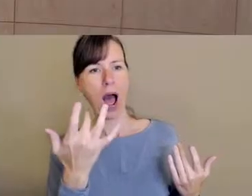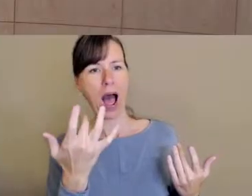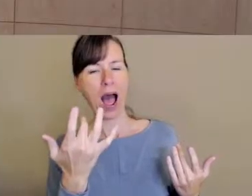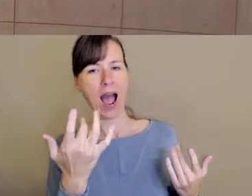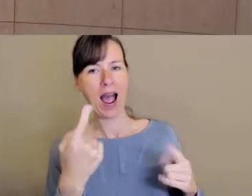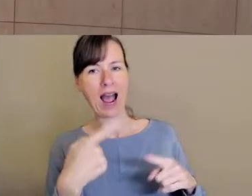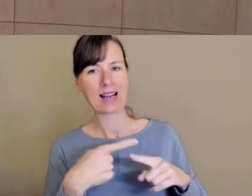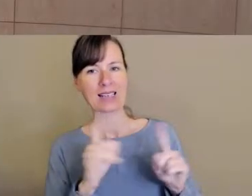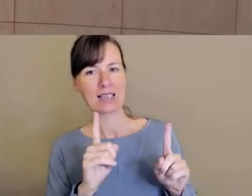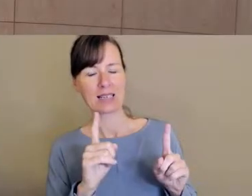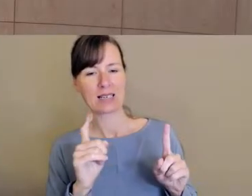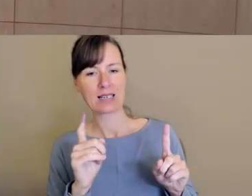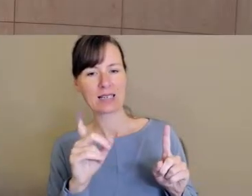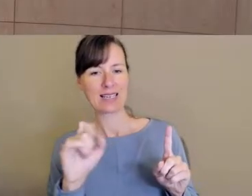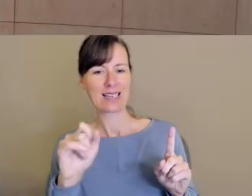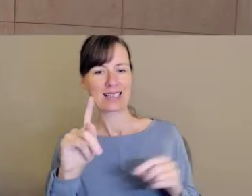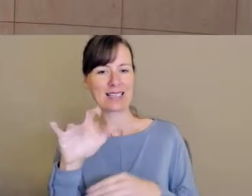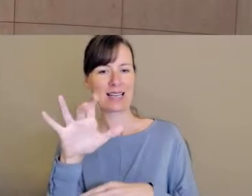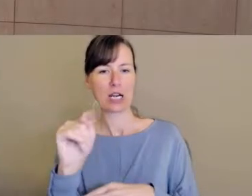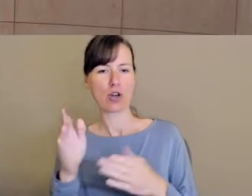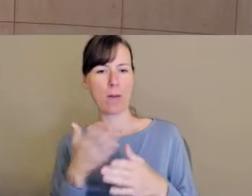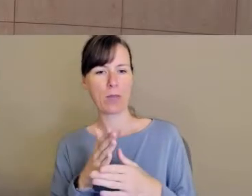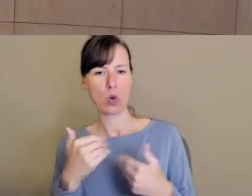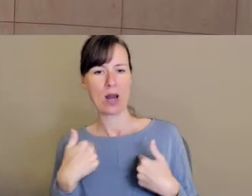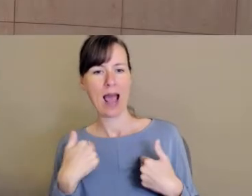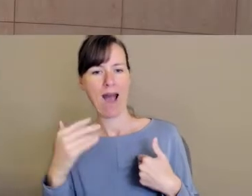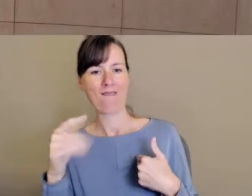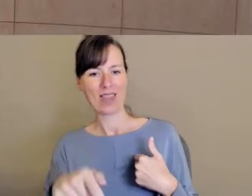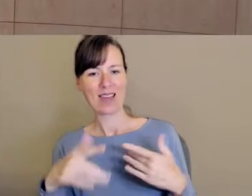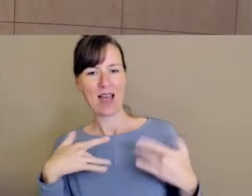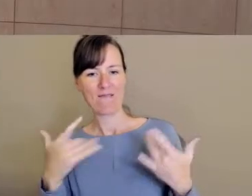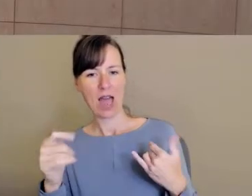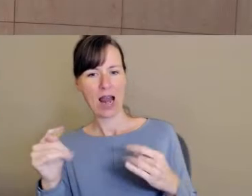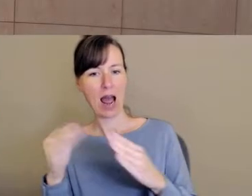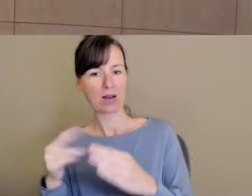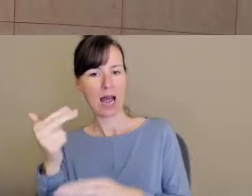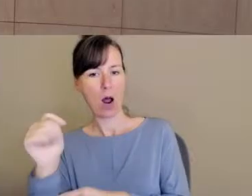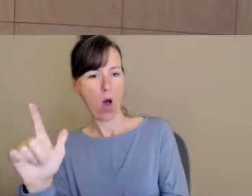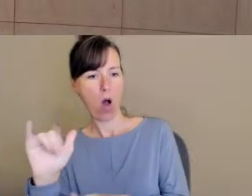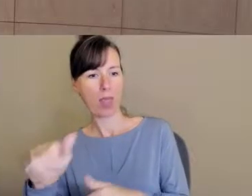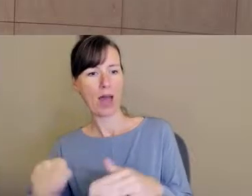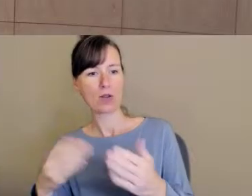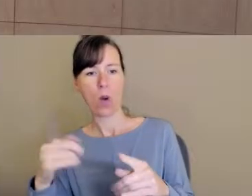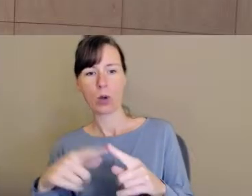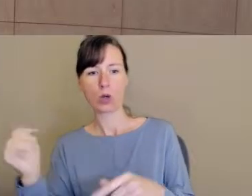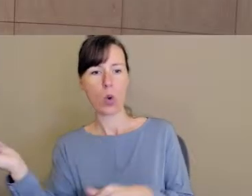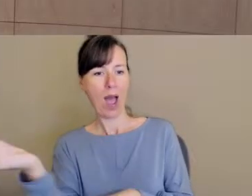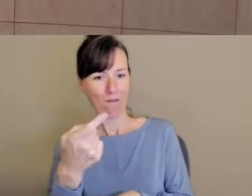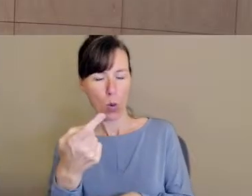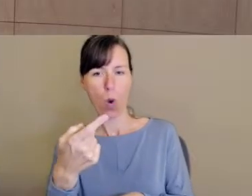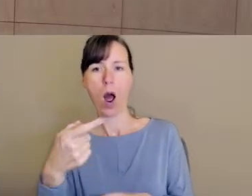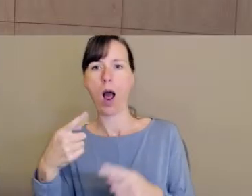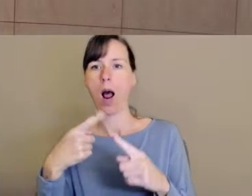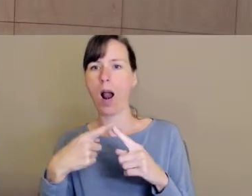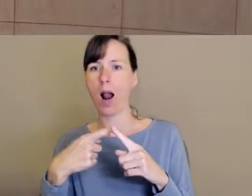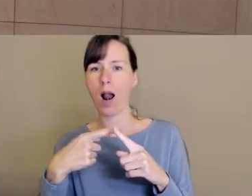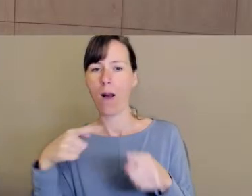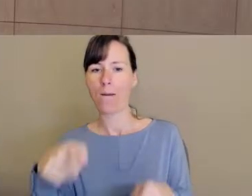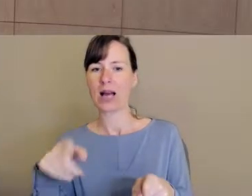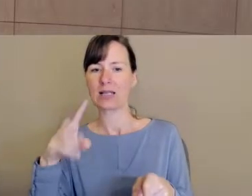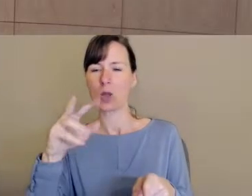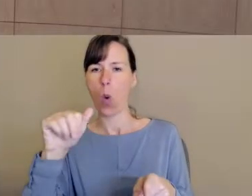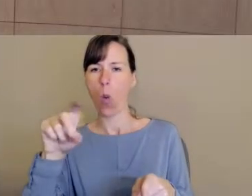Town Hall that's open to everyone, that is a community engagement event, but it's a Ward 1 community engagement event and not a town